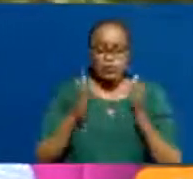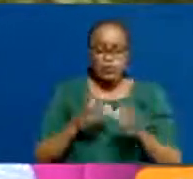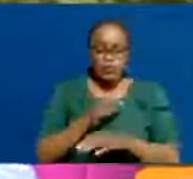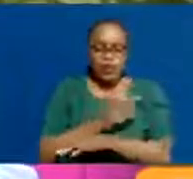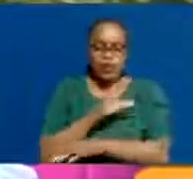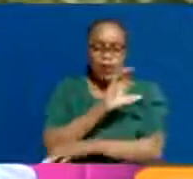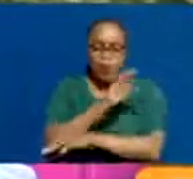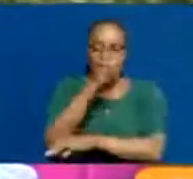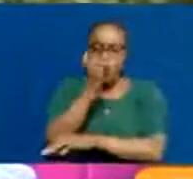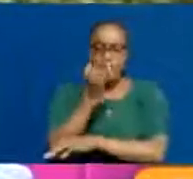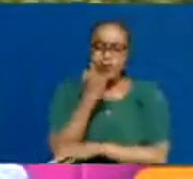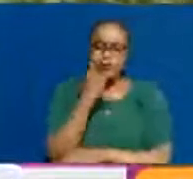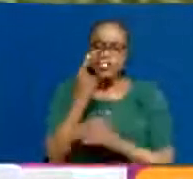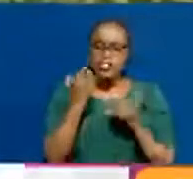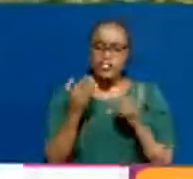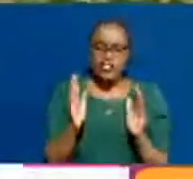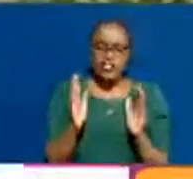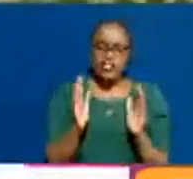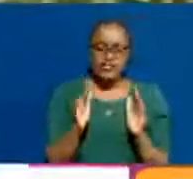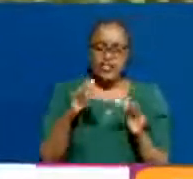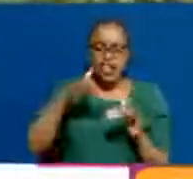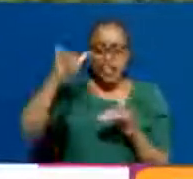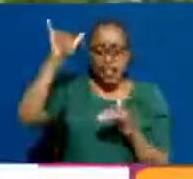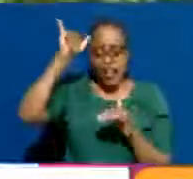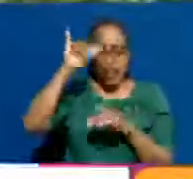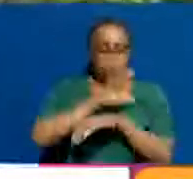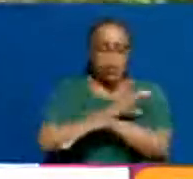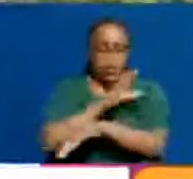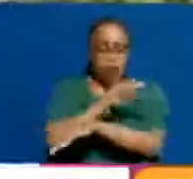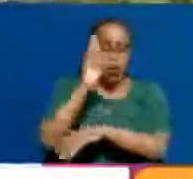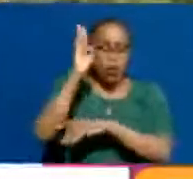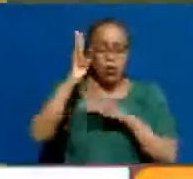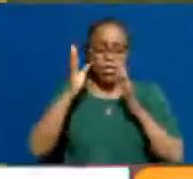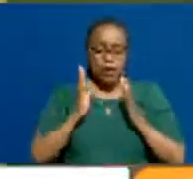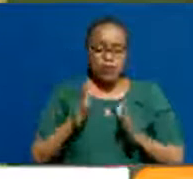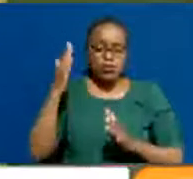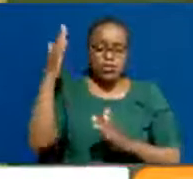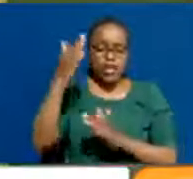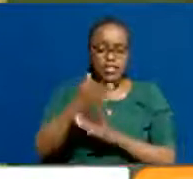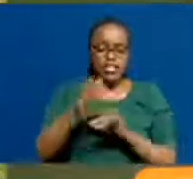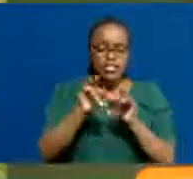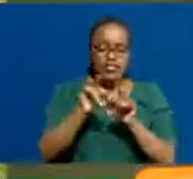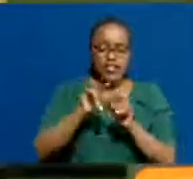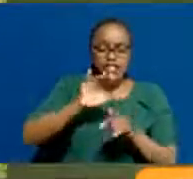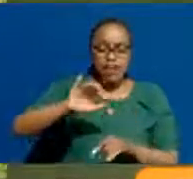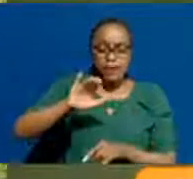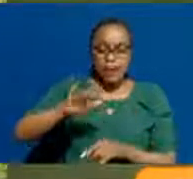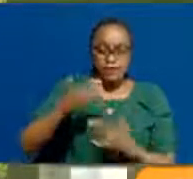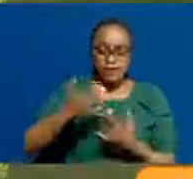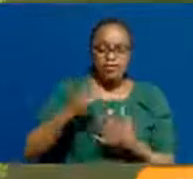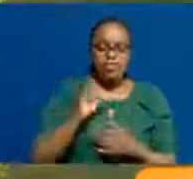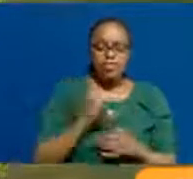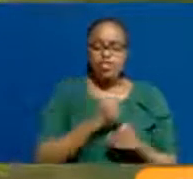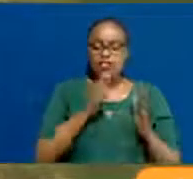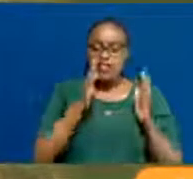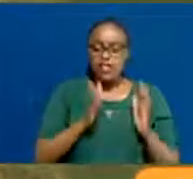that we realize that cows will empower a person directly. As the remaining pairs of Senator